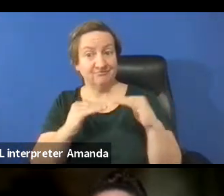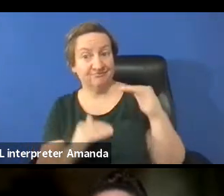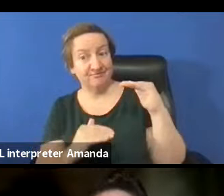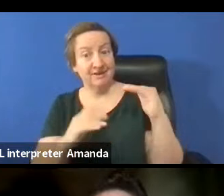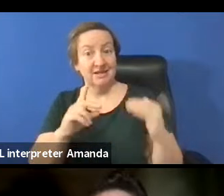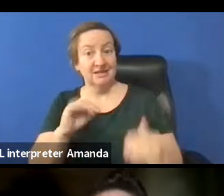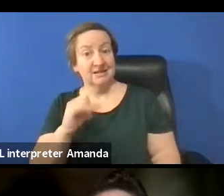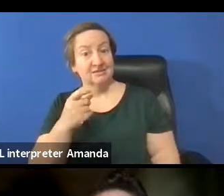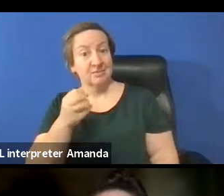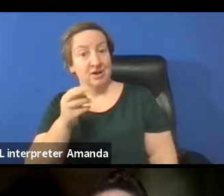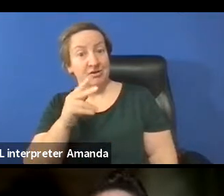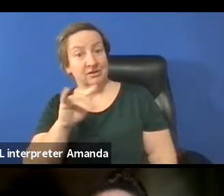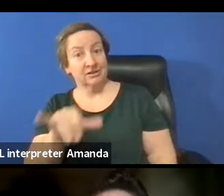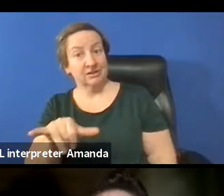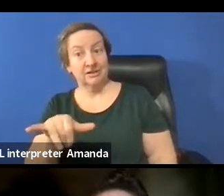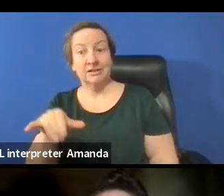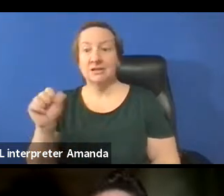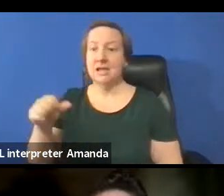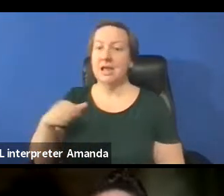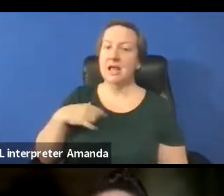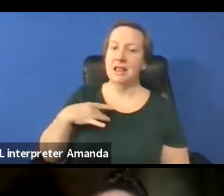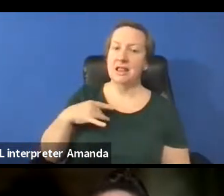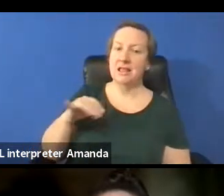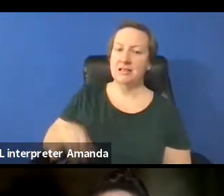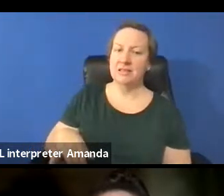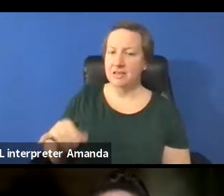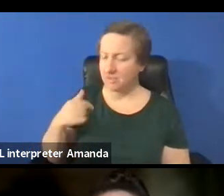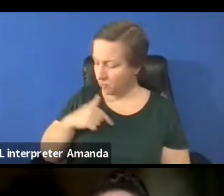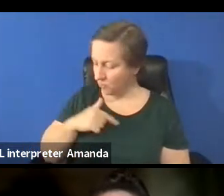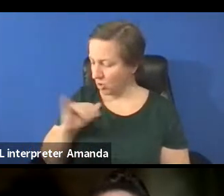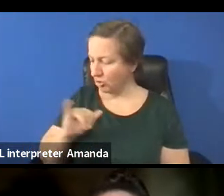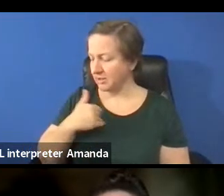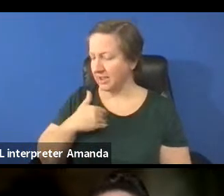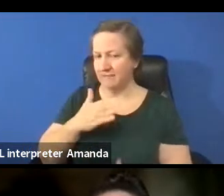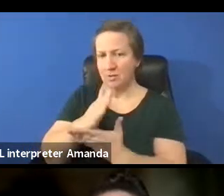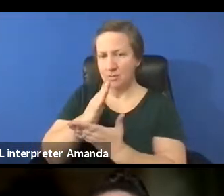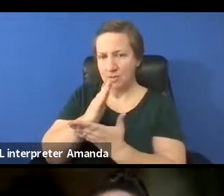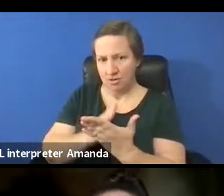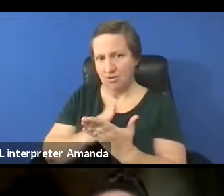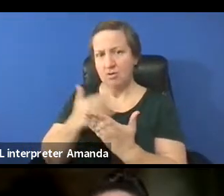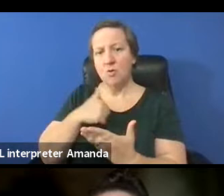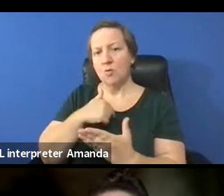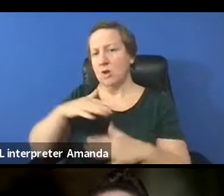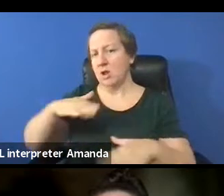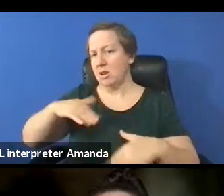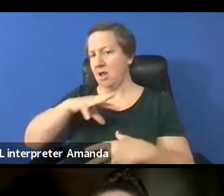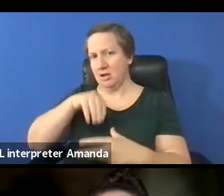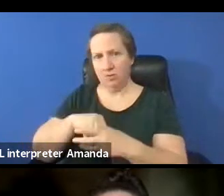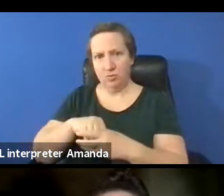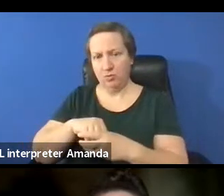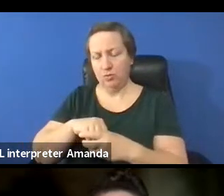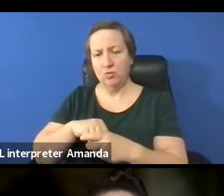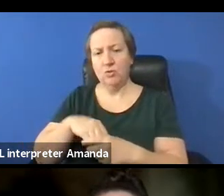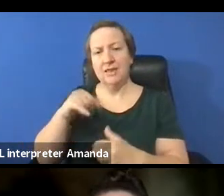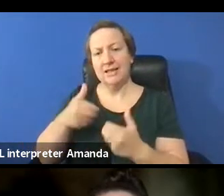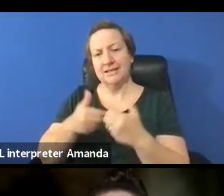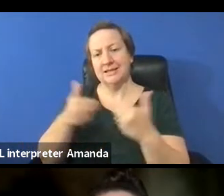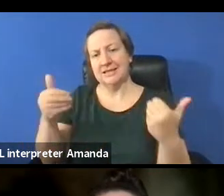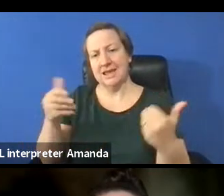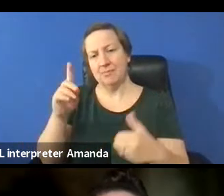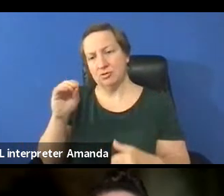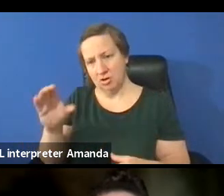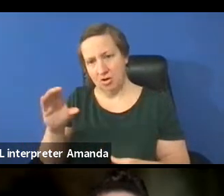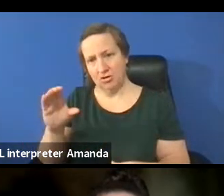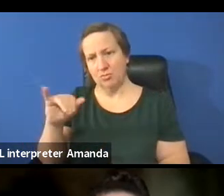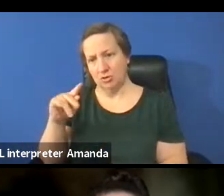Yes, I like that. We also have a section that we didn't include in this, but it's a separate document, Jake, that